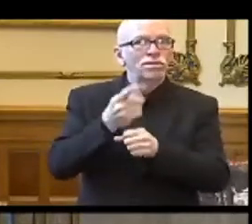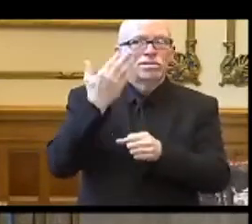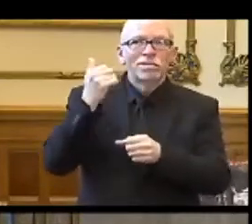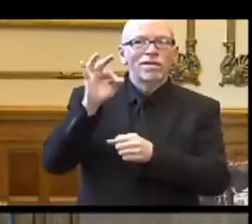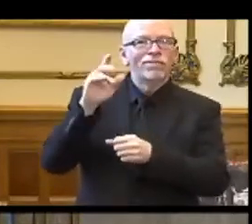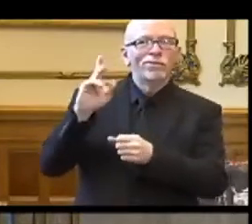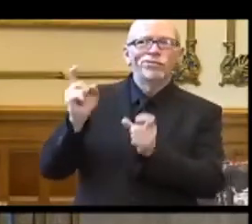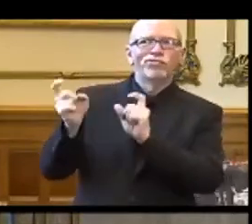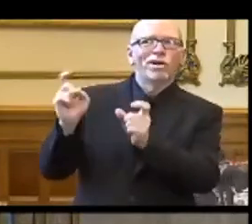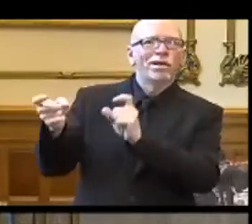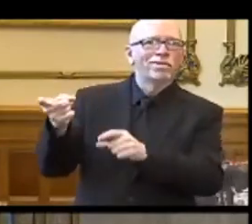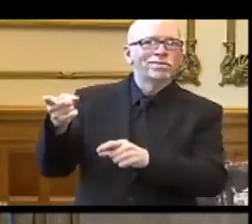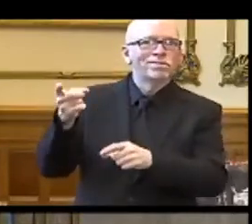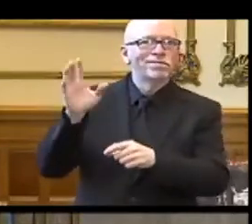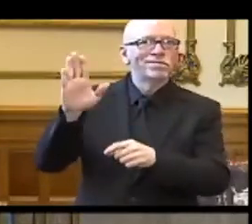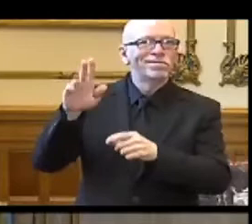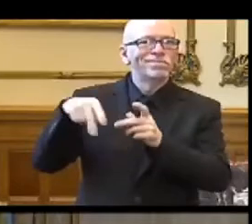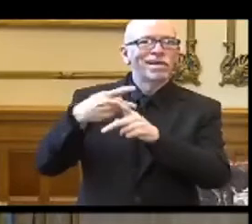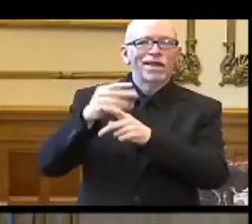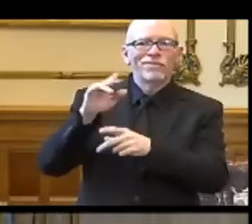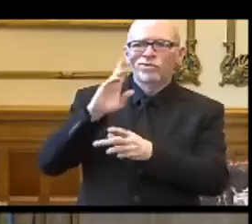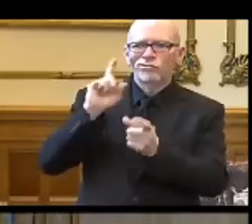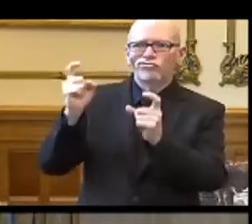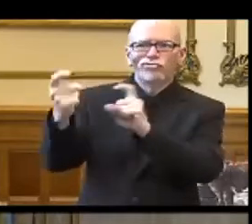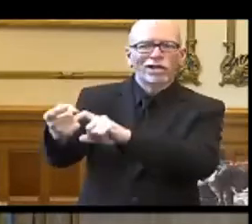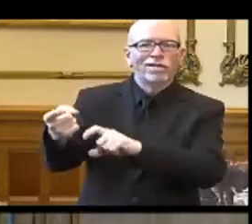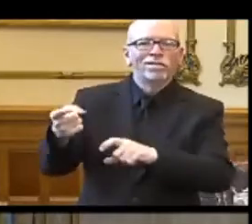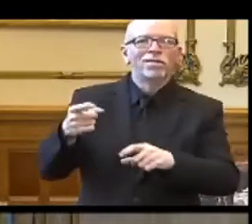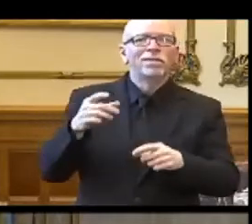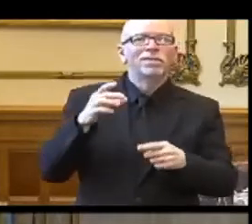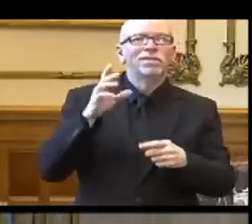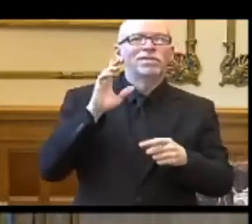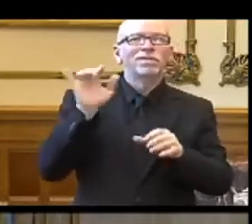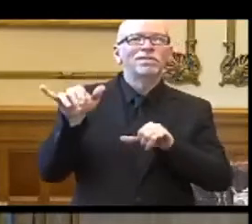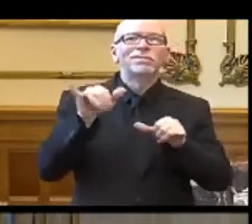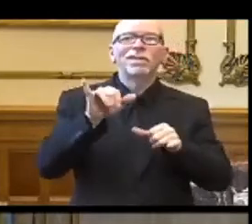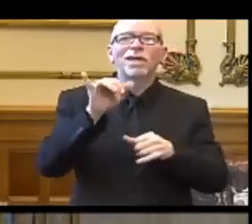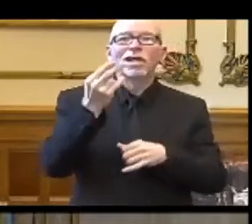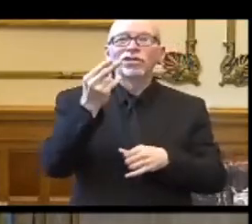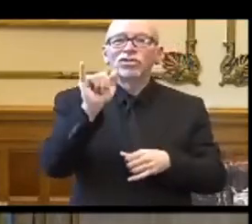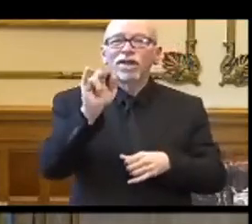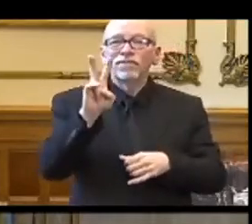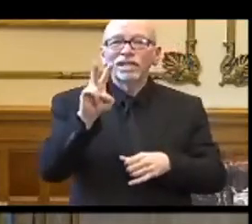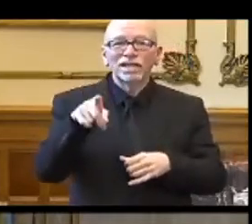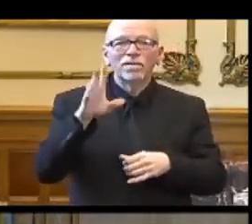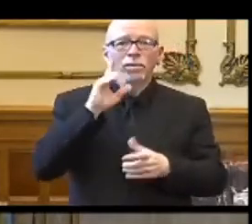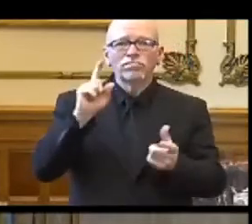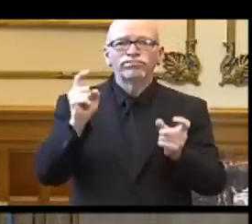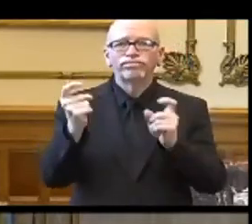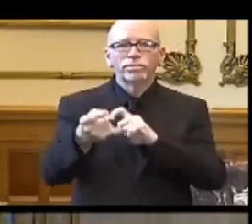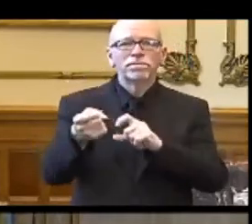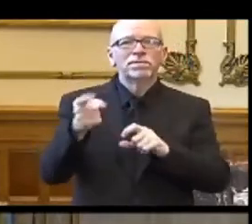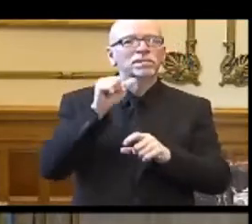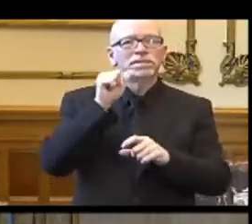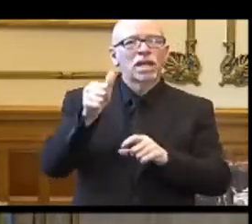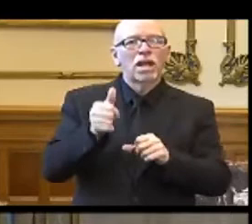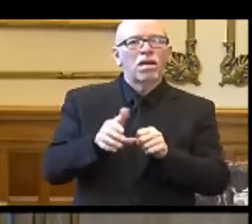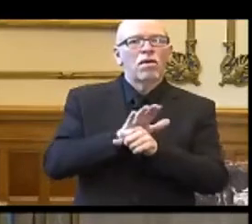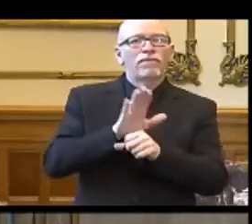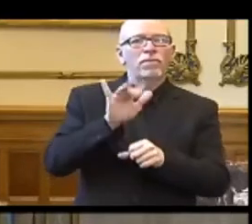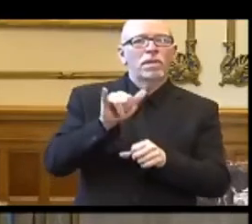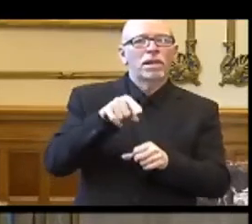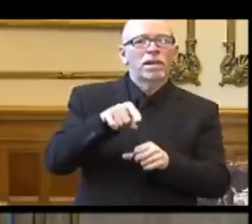of changes in the strains of the virus. Some viruses like HIV actually mutate, and they are not covered by